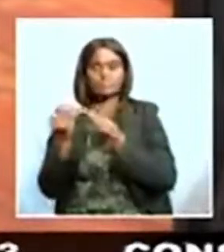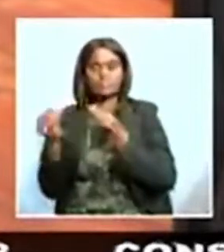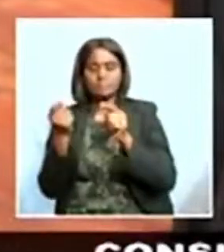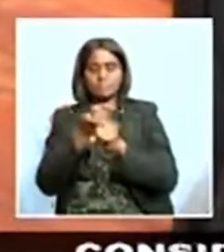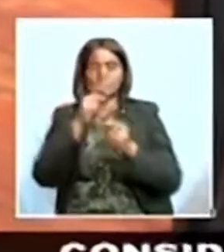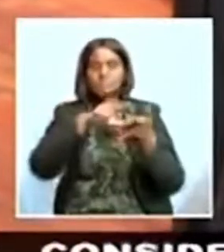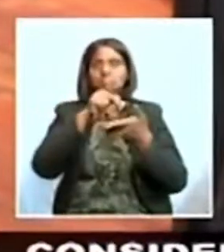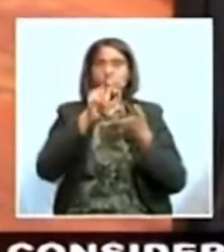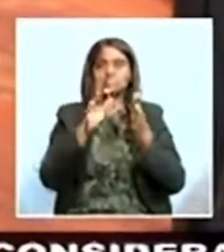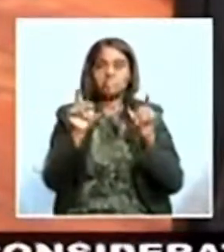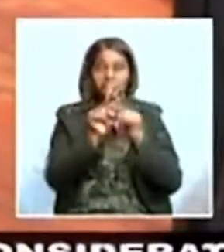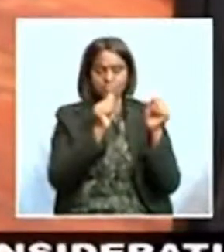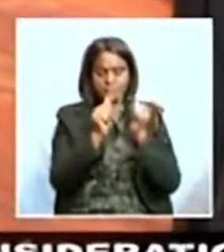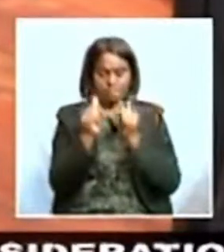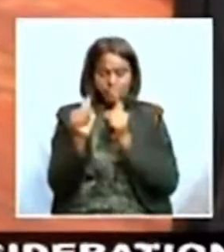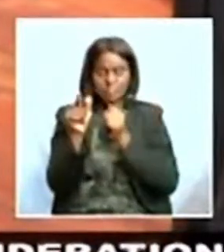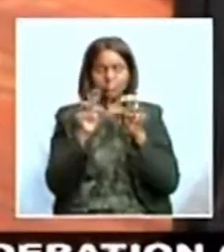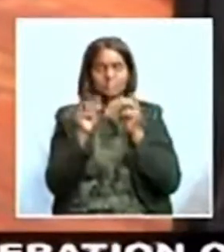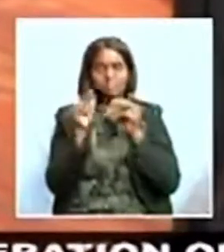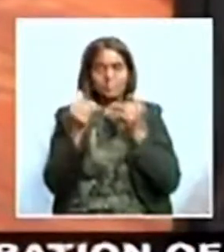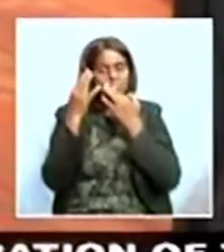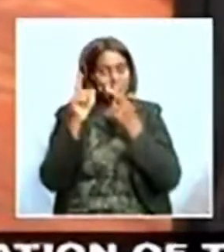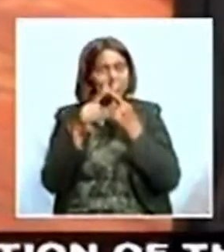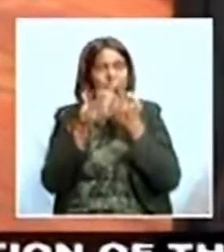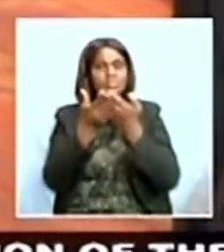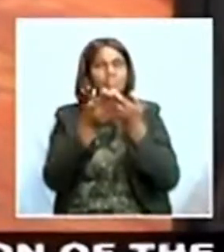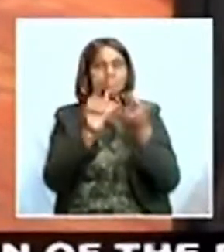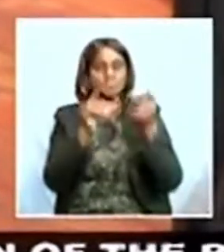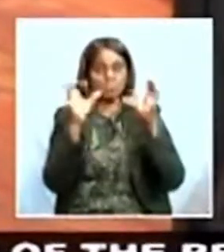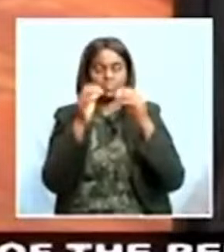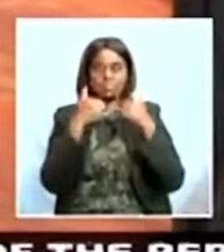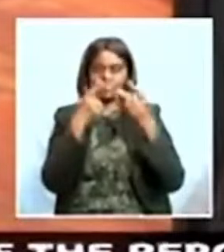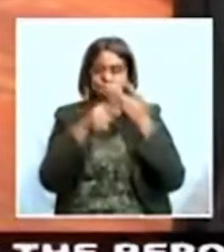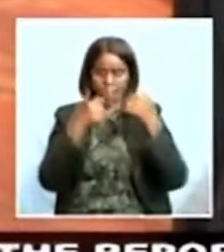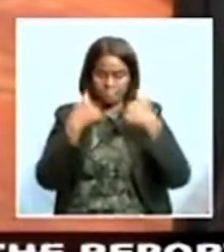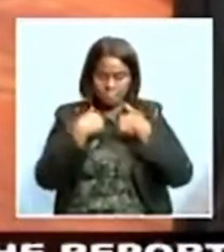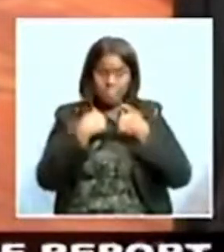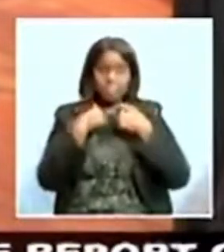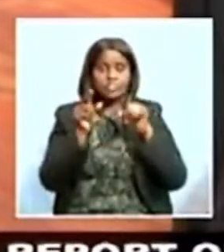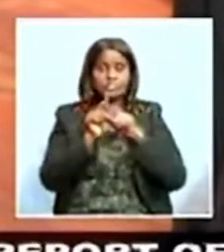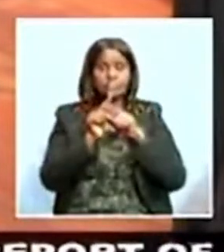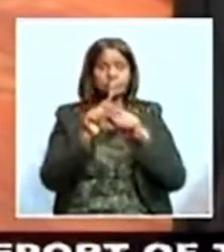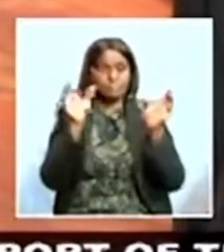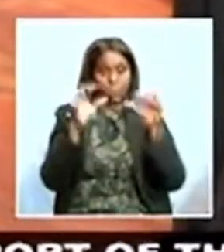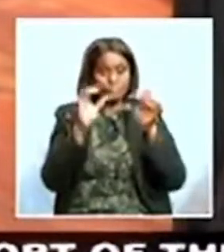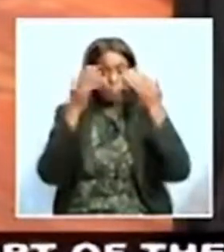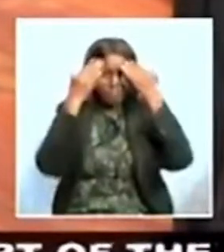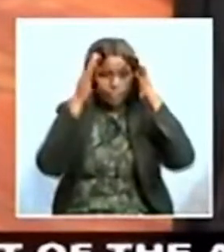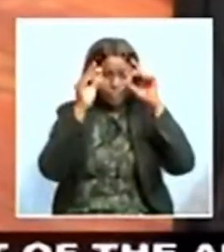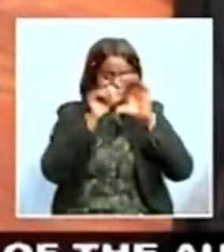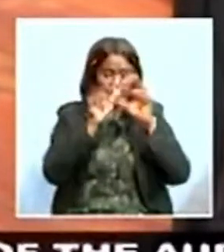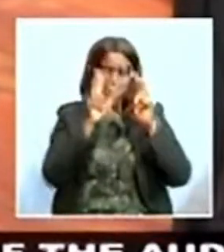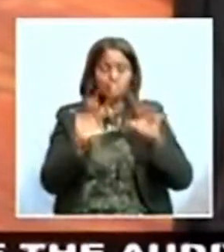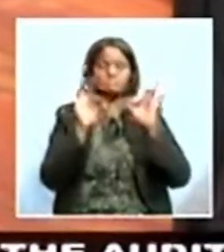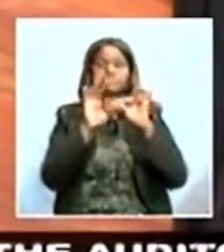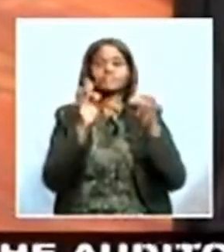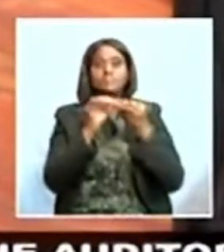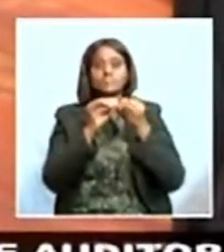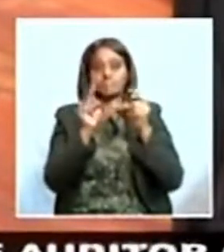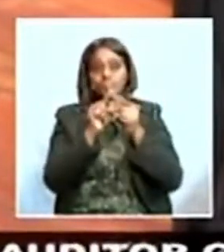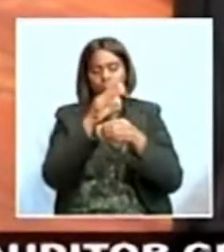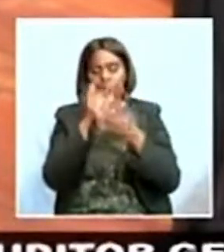query, revenue type by revenue type. Local taxes, cause of query, management acknowledges the